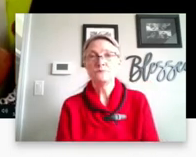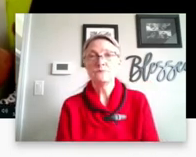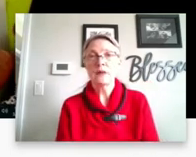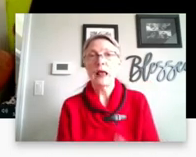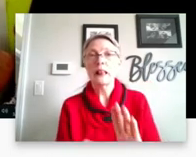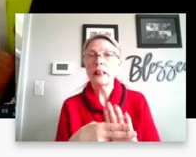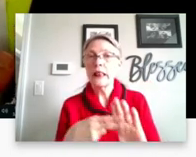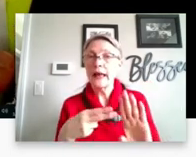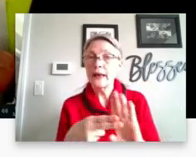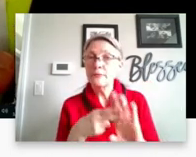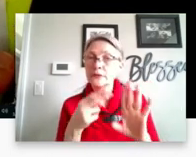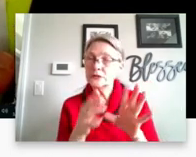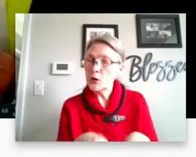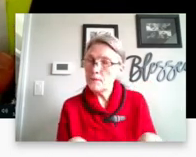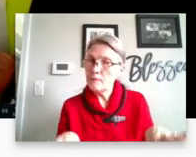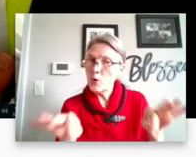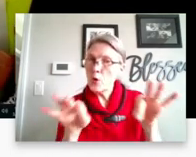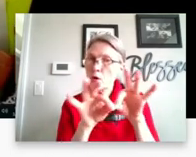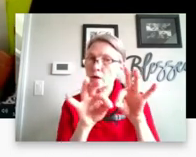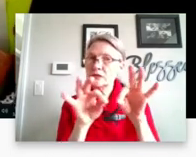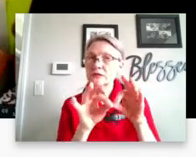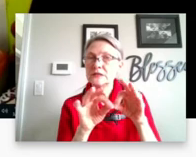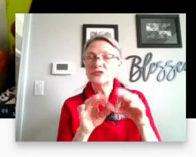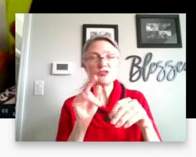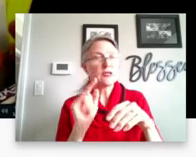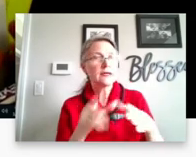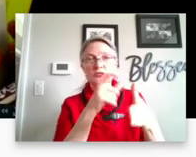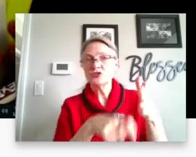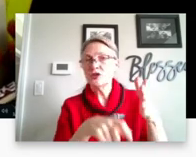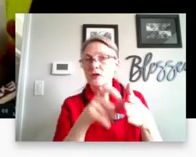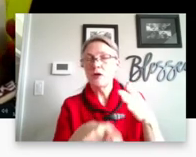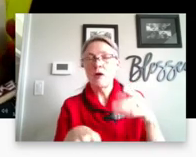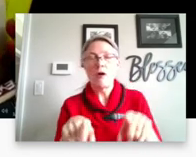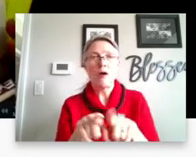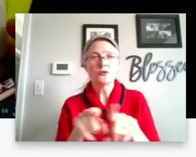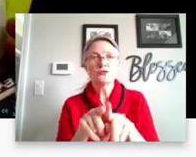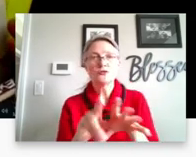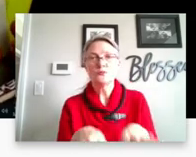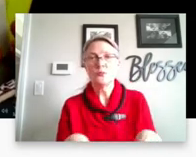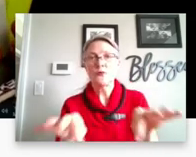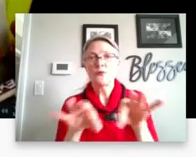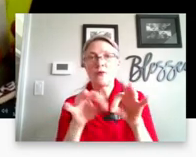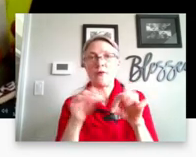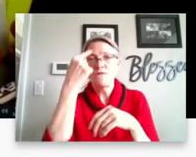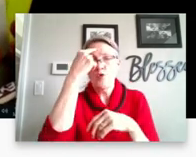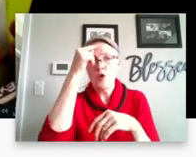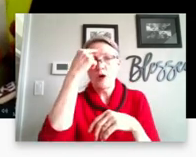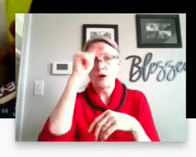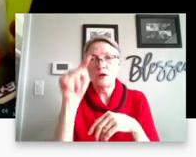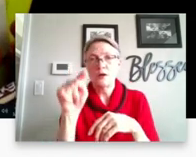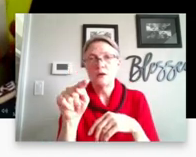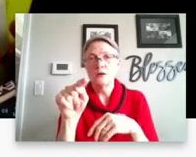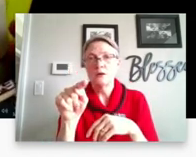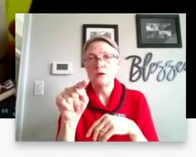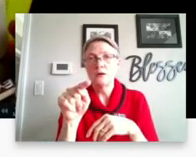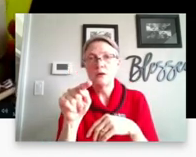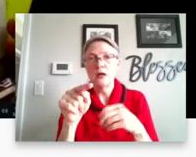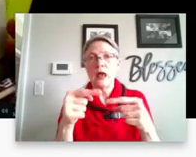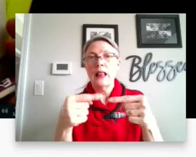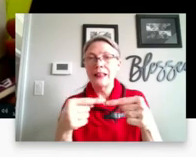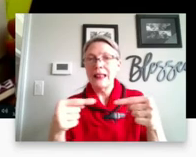are super important in a T-chart or the chart that we just made, they're also super important for a line